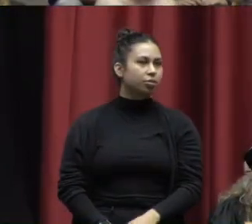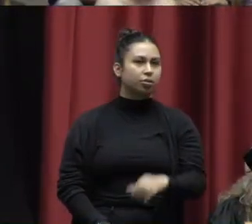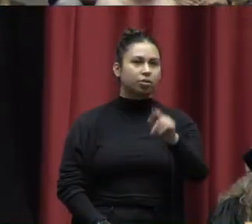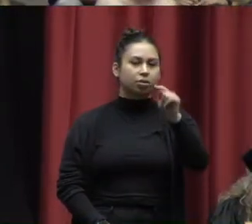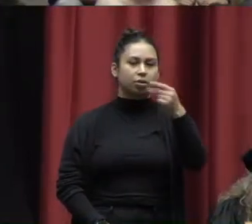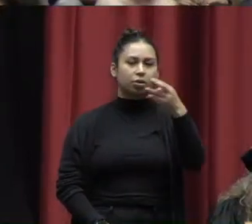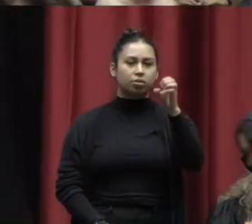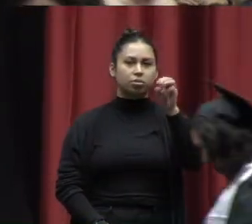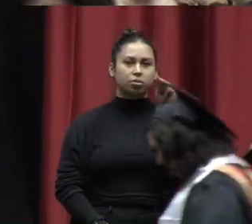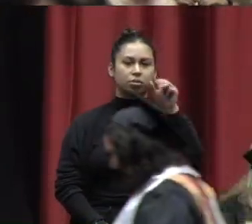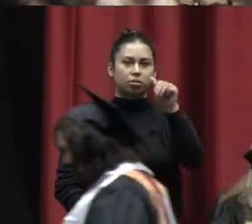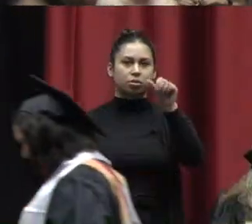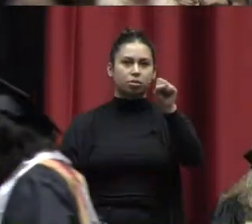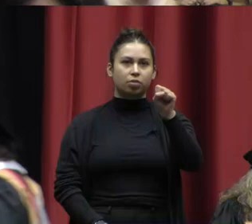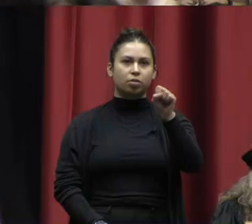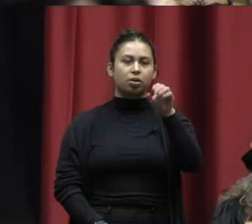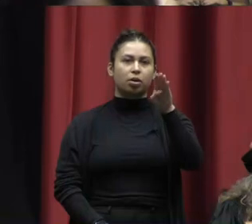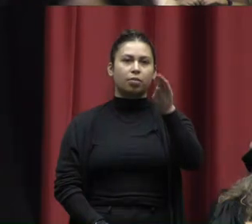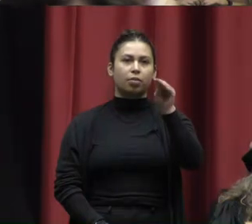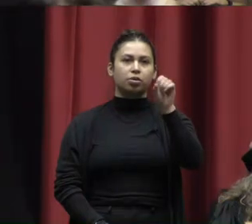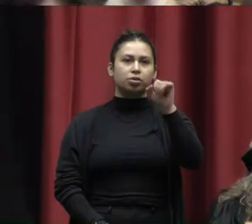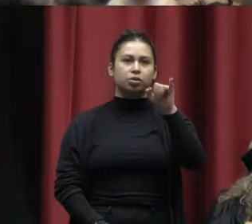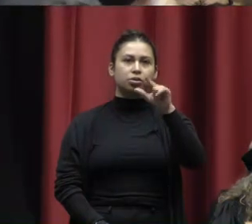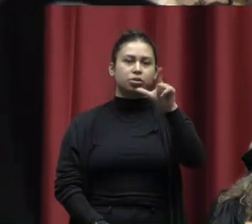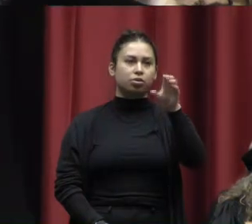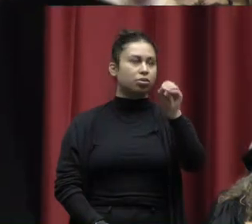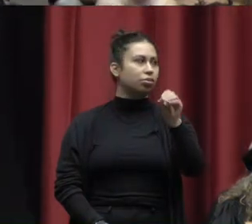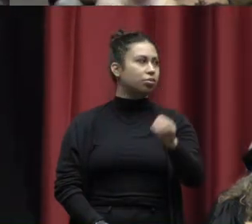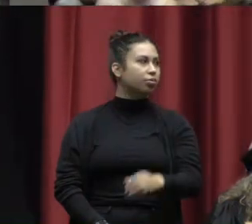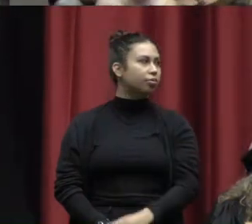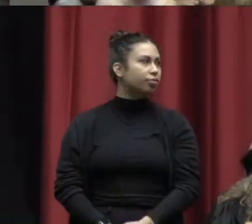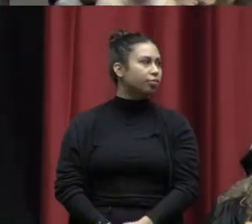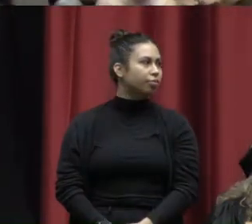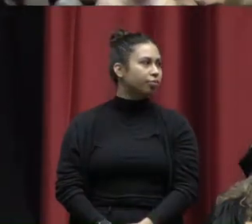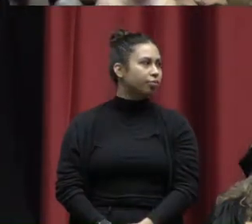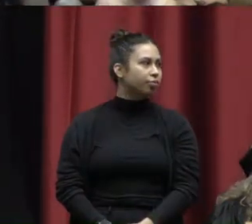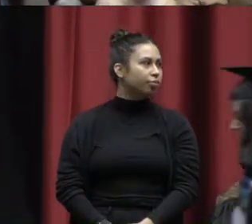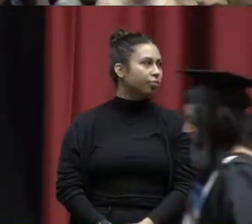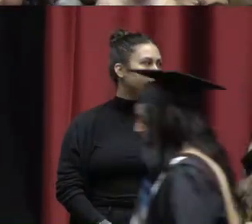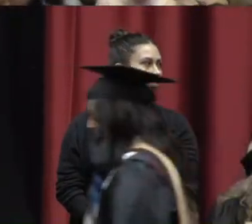Thomas Bitsoi the third,